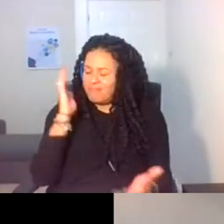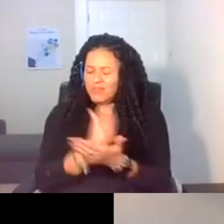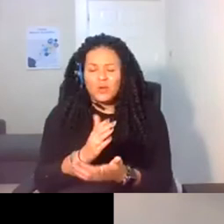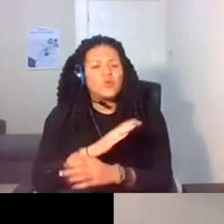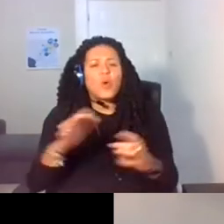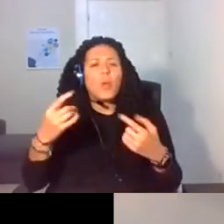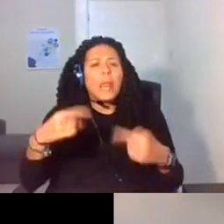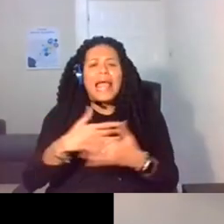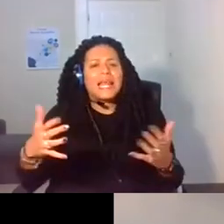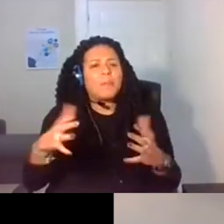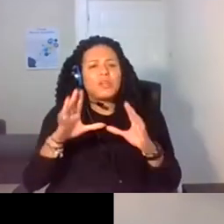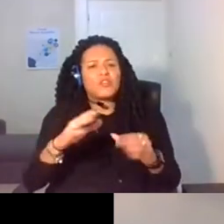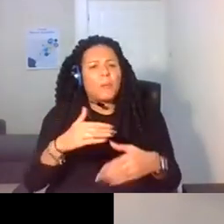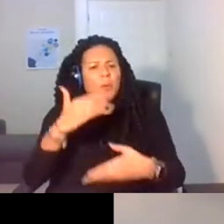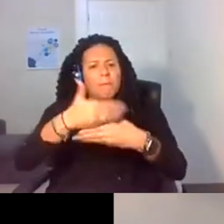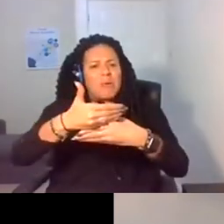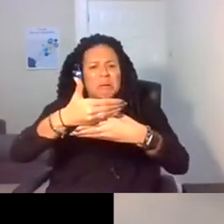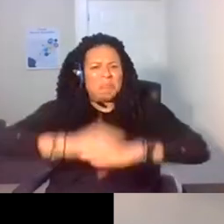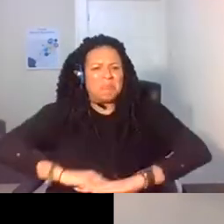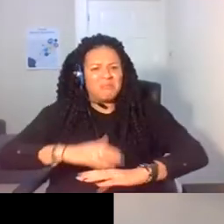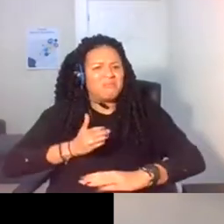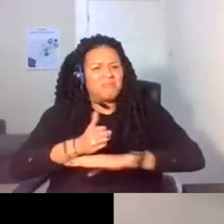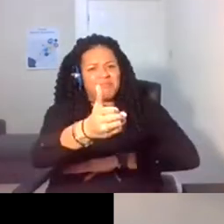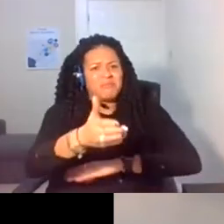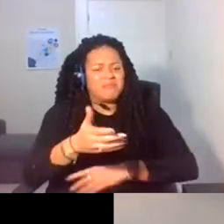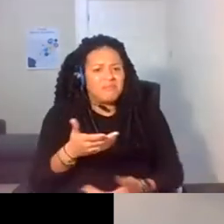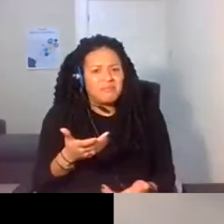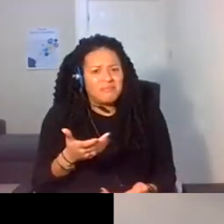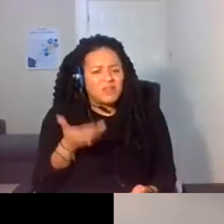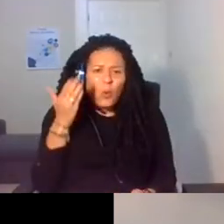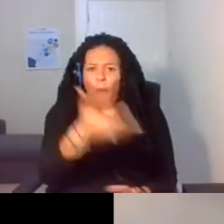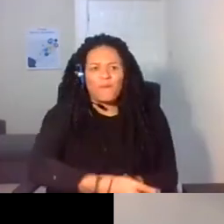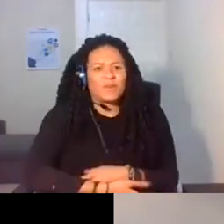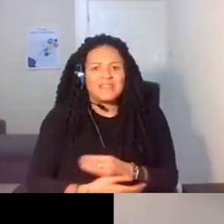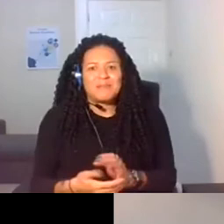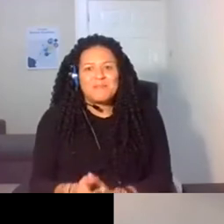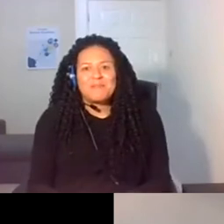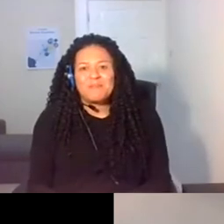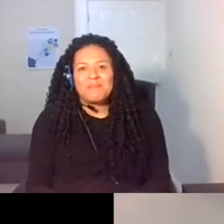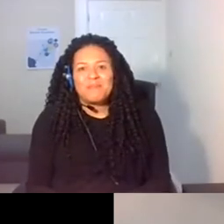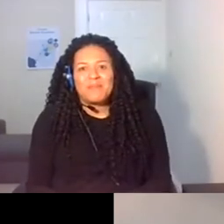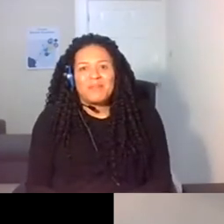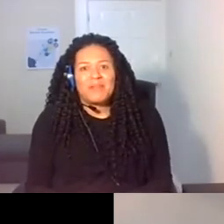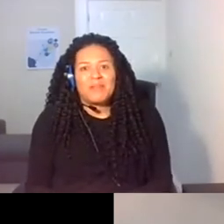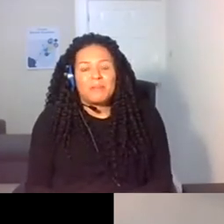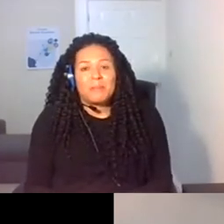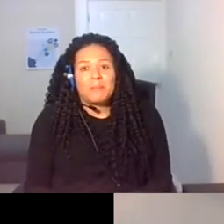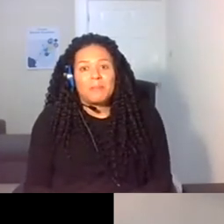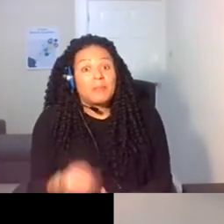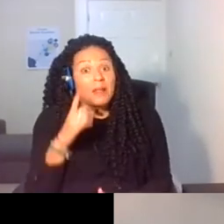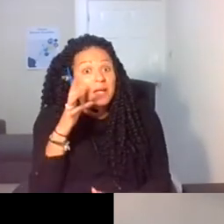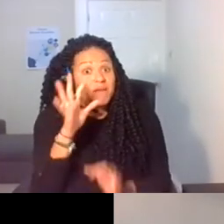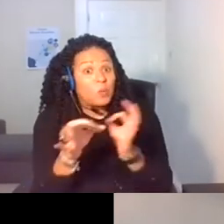anyone stand in your way with this. If you see something you want, head straight for it. I think we might have some questions